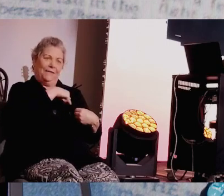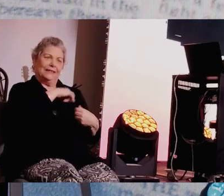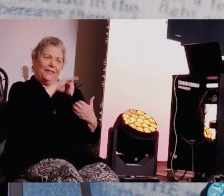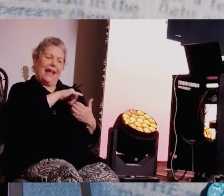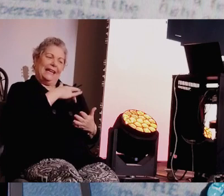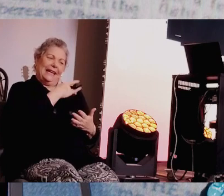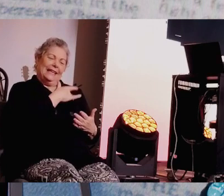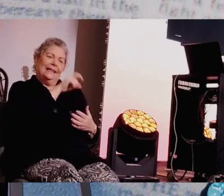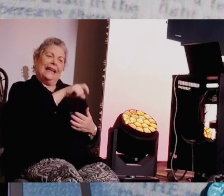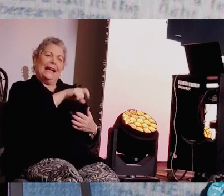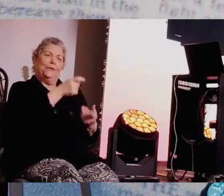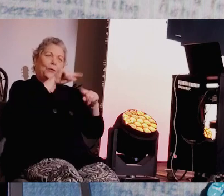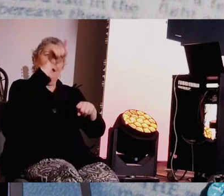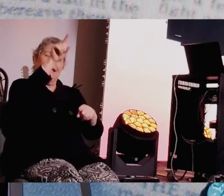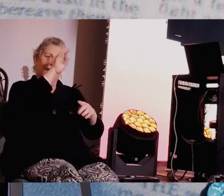us.